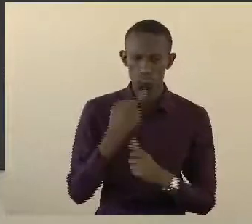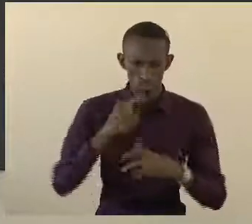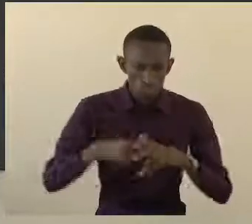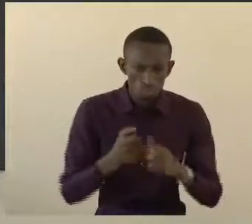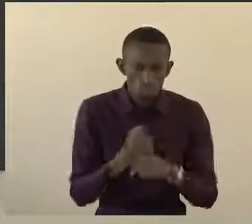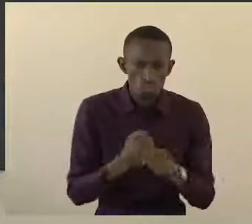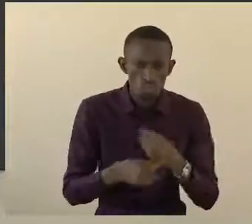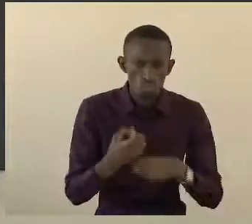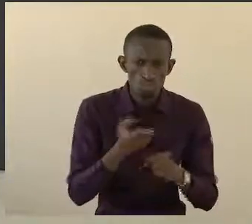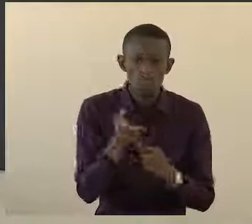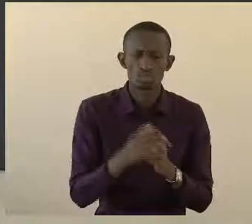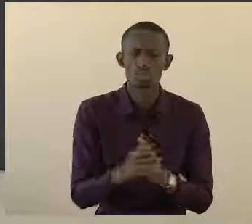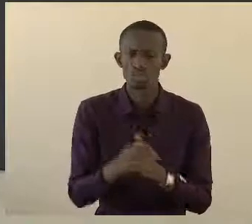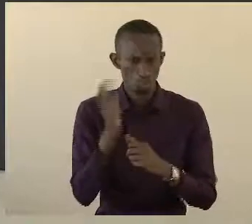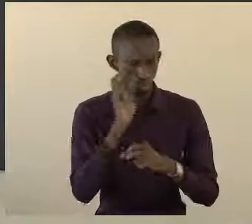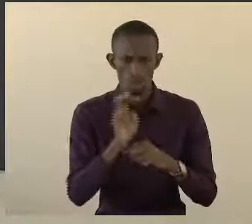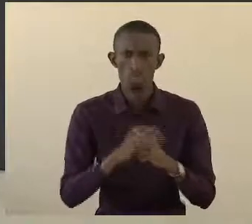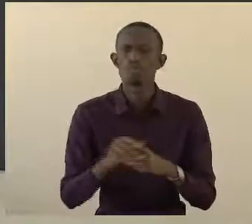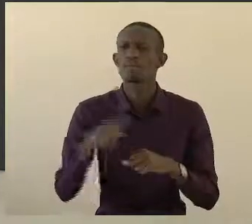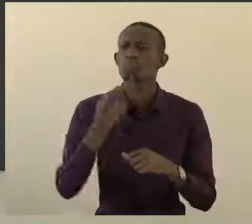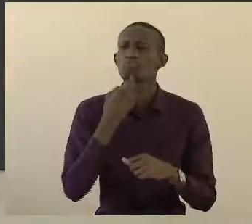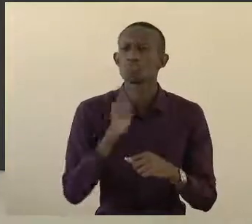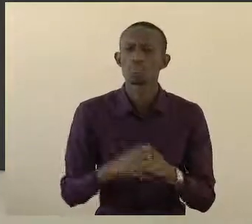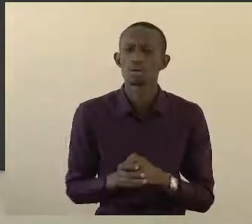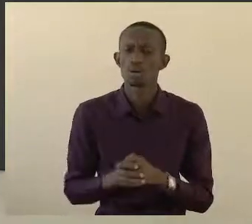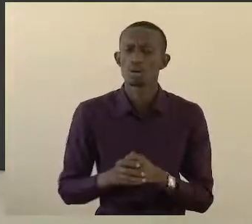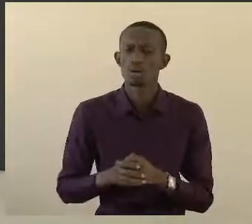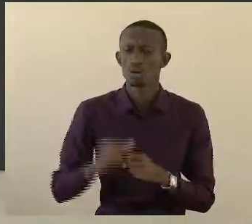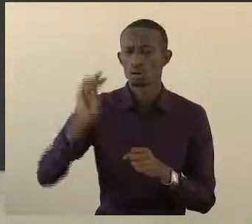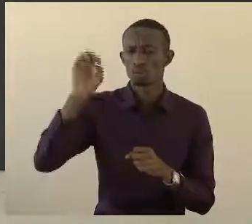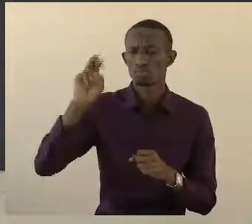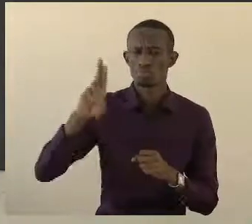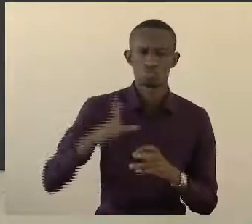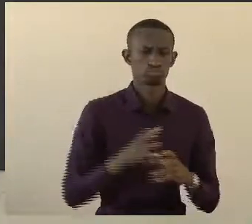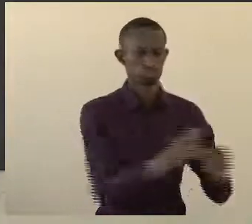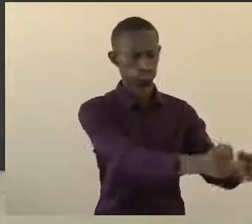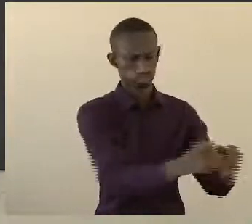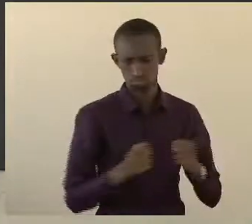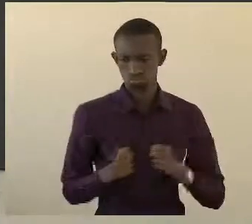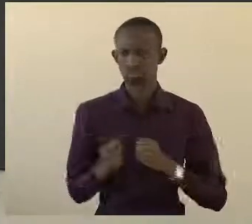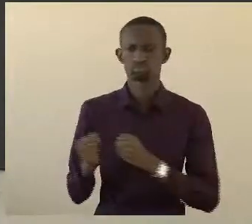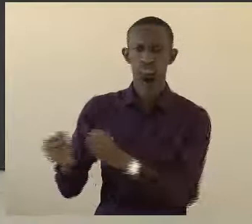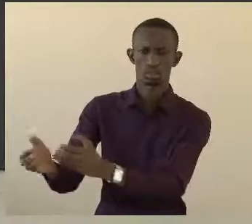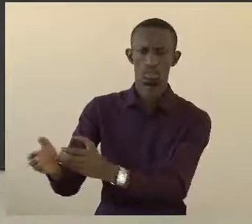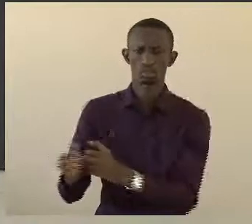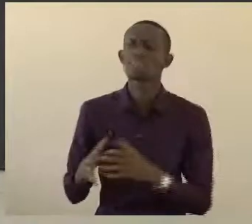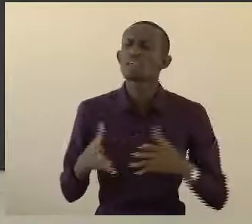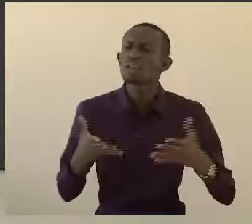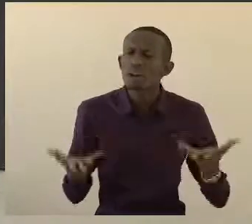to move or to change the position of that OH. How can you come up with